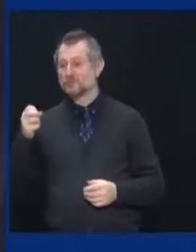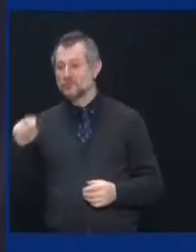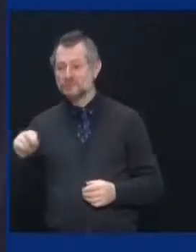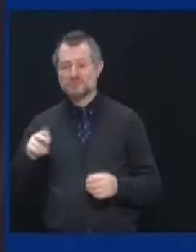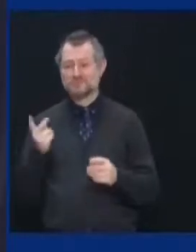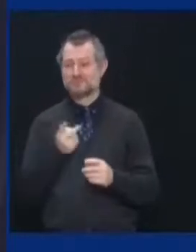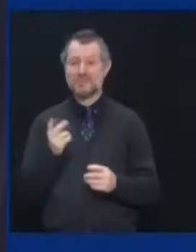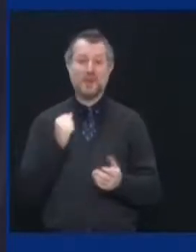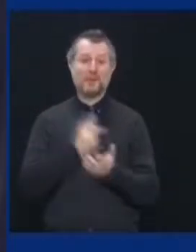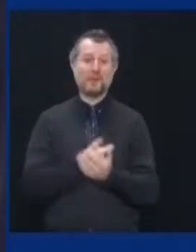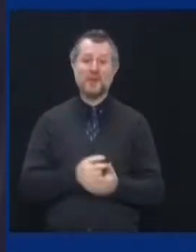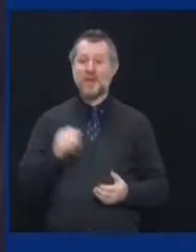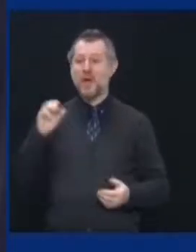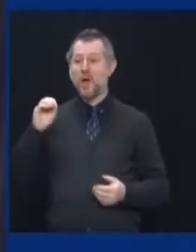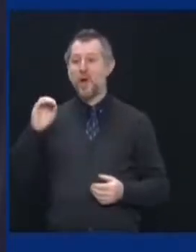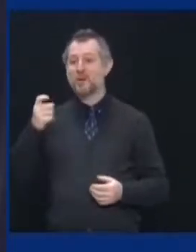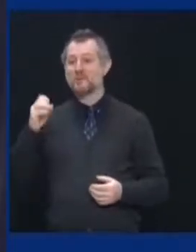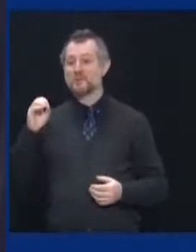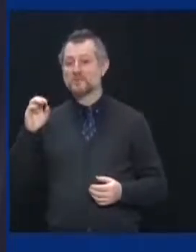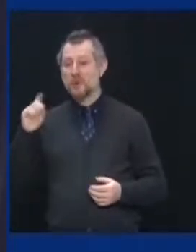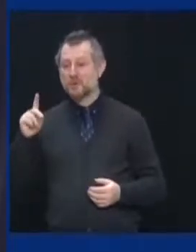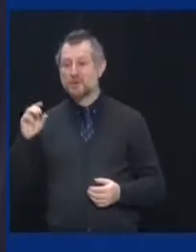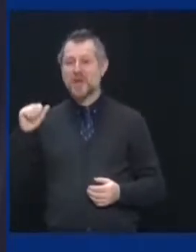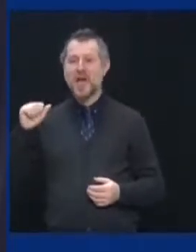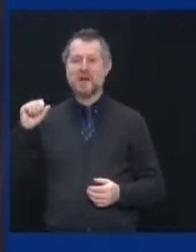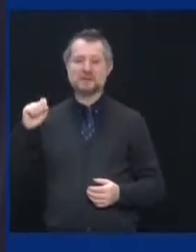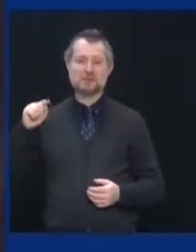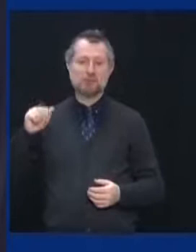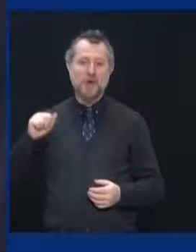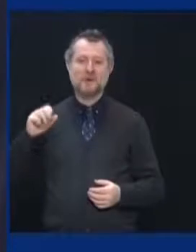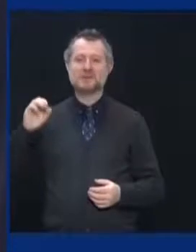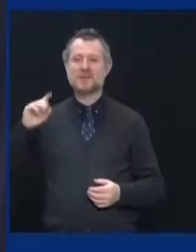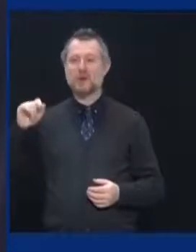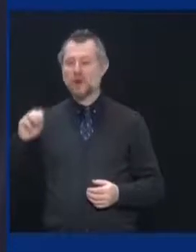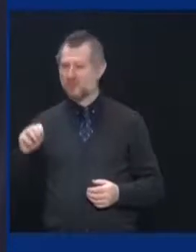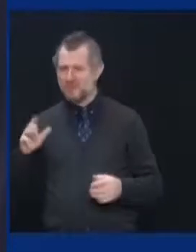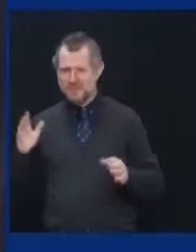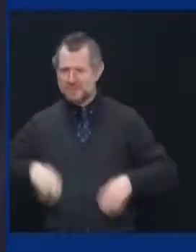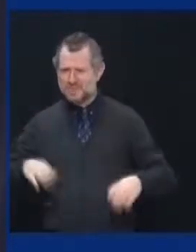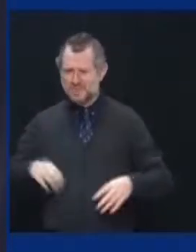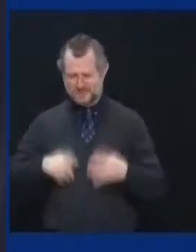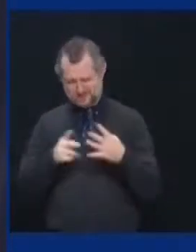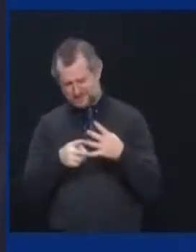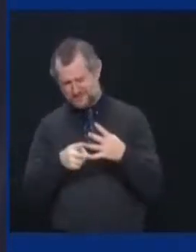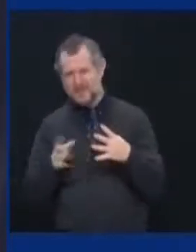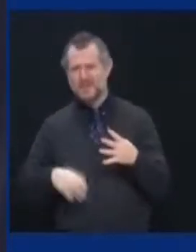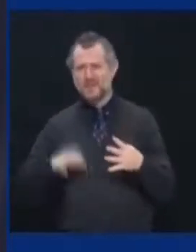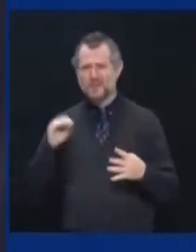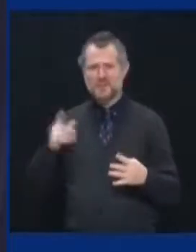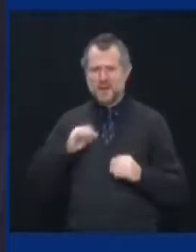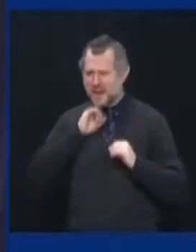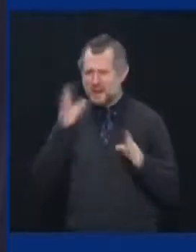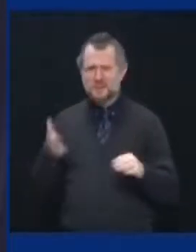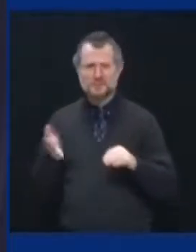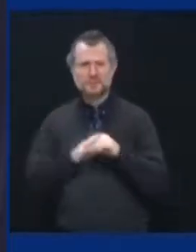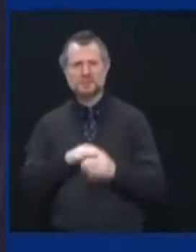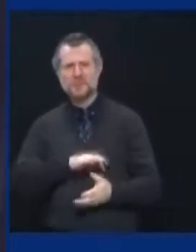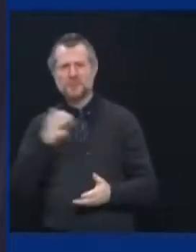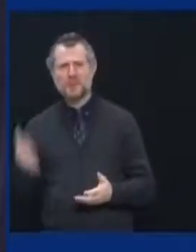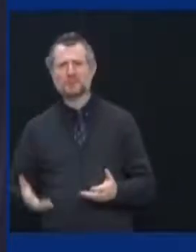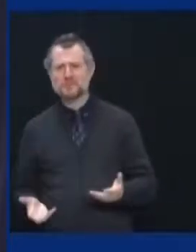Oxford AstraZeneca. They didn't do anything to increase the supply. They had the supply they